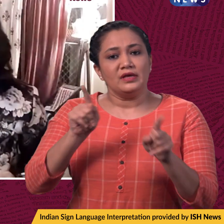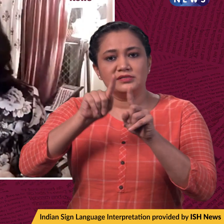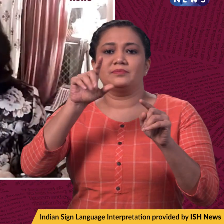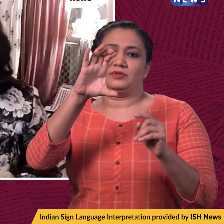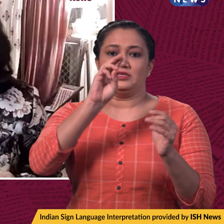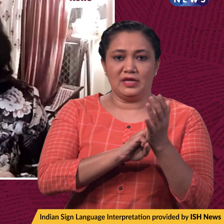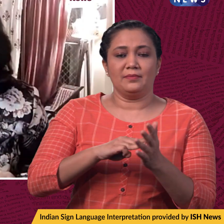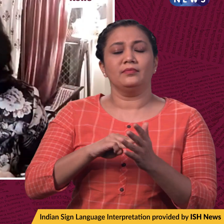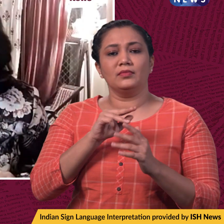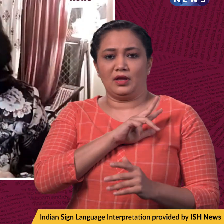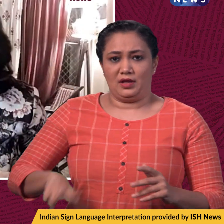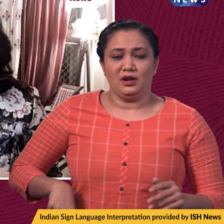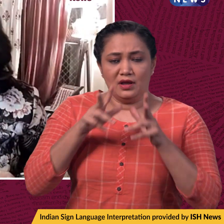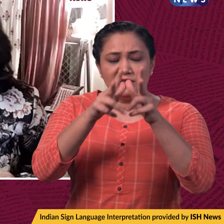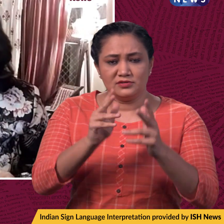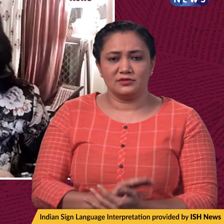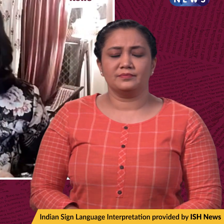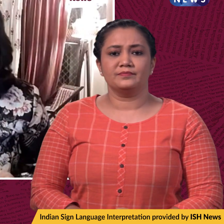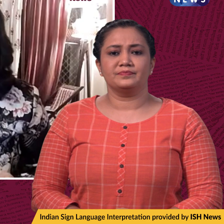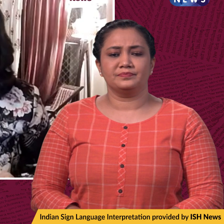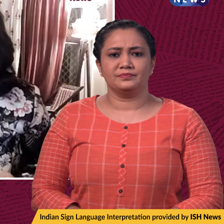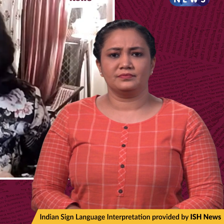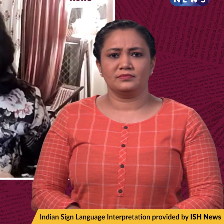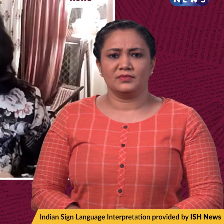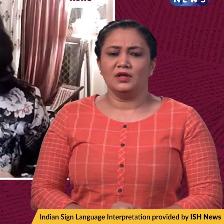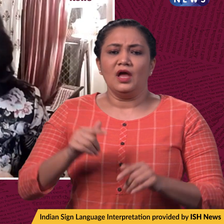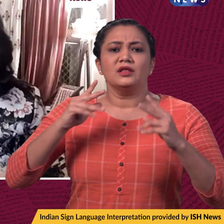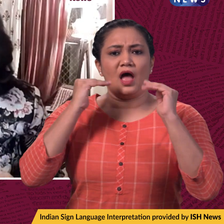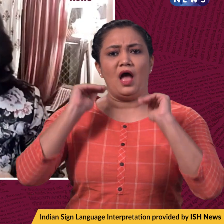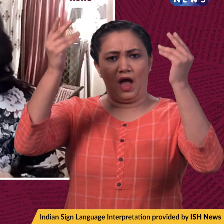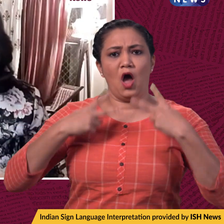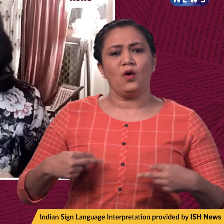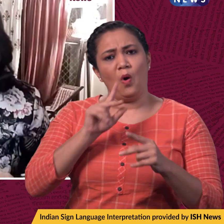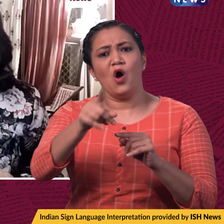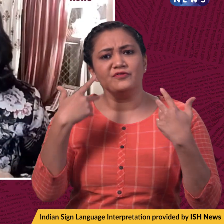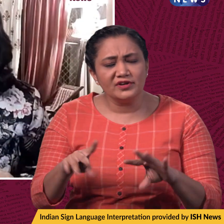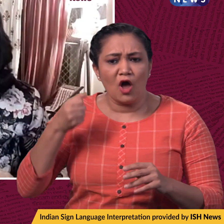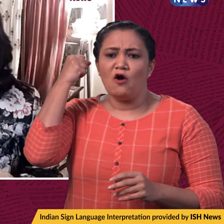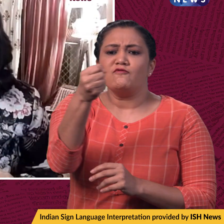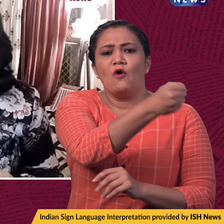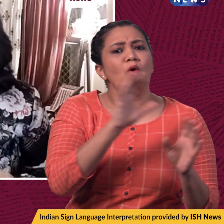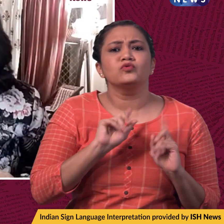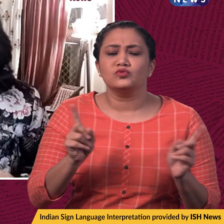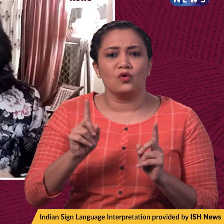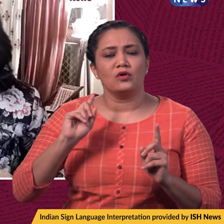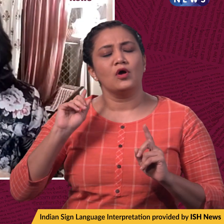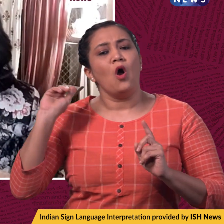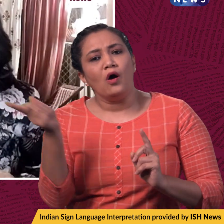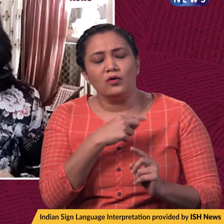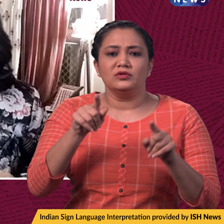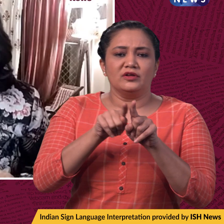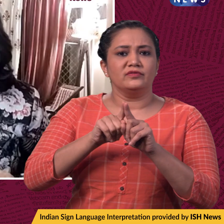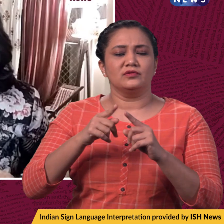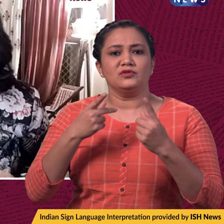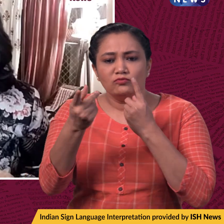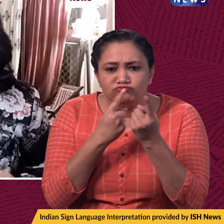from the Chief Minister of the state of Karnataka, who has said, and I quote, "This is a High Court order. It's not forced. Everything